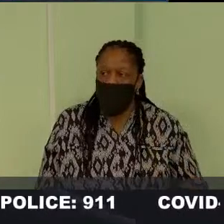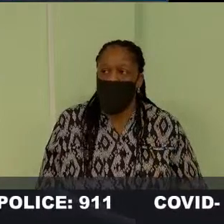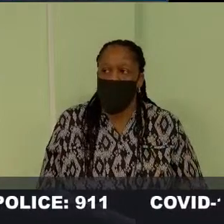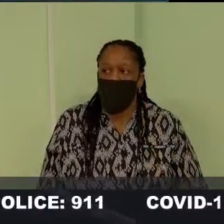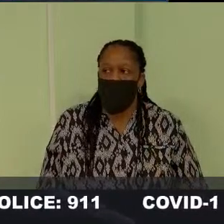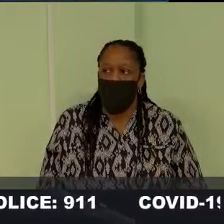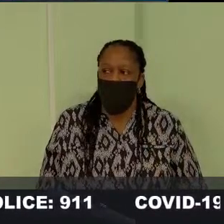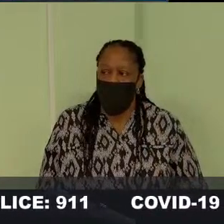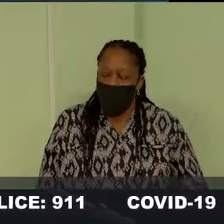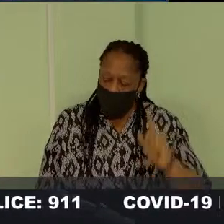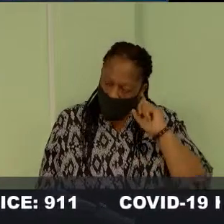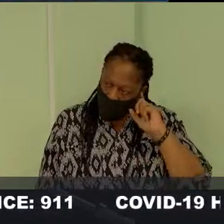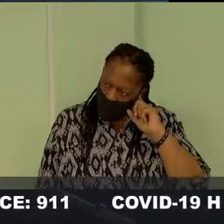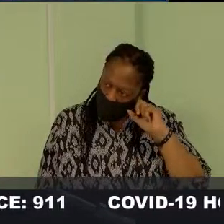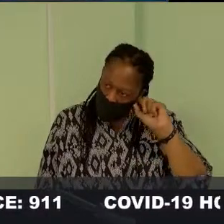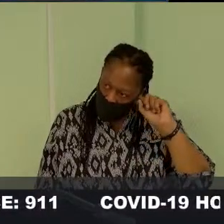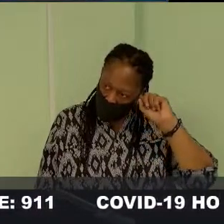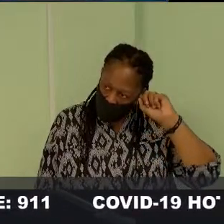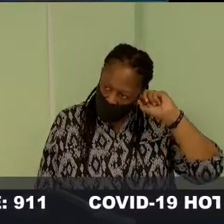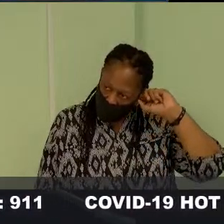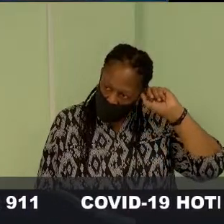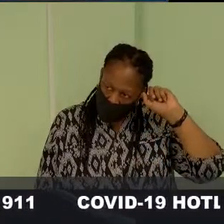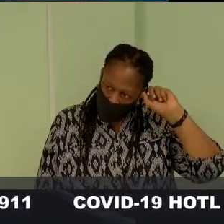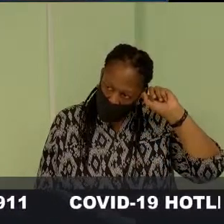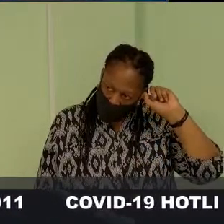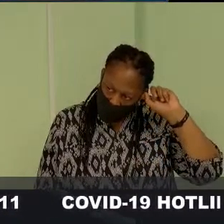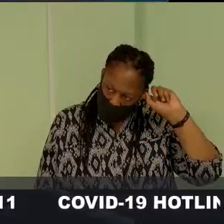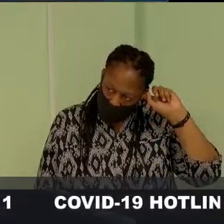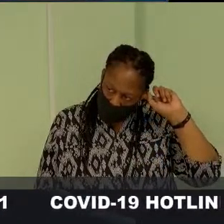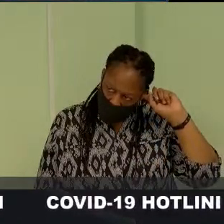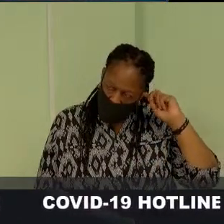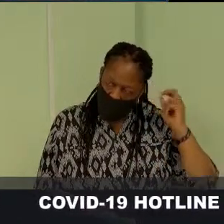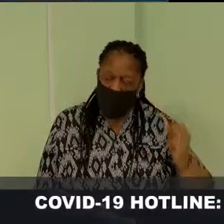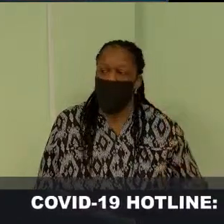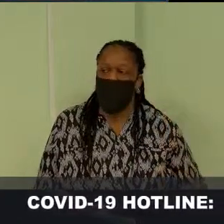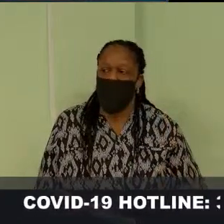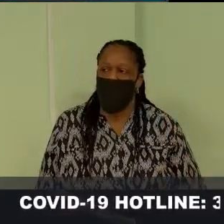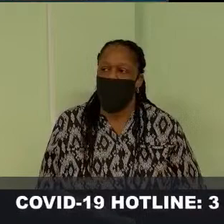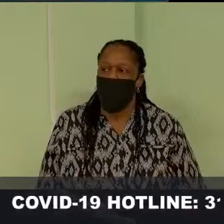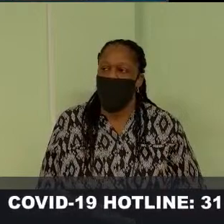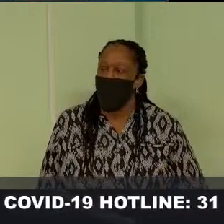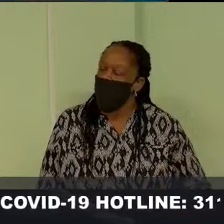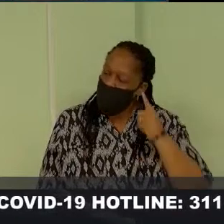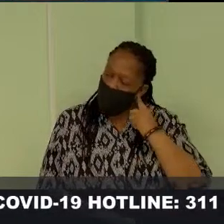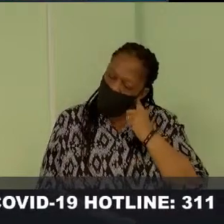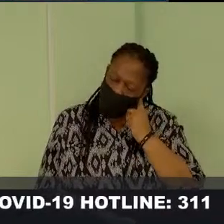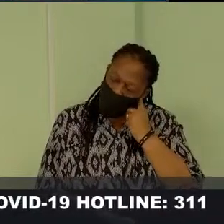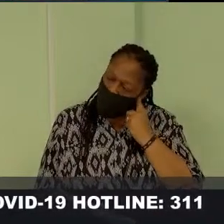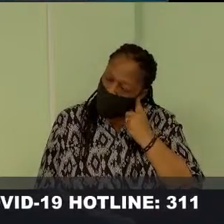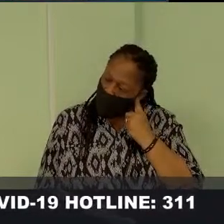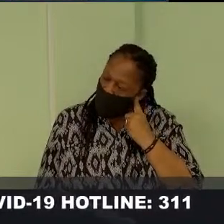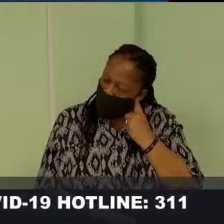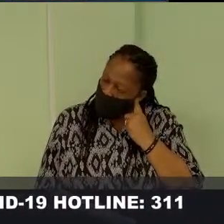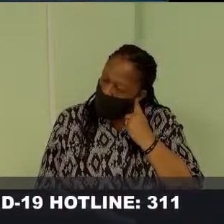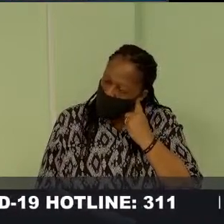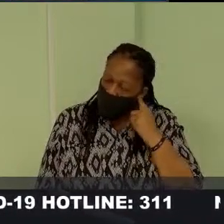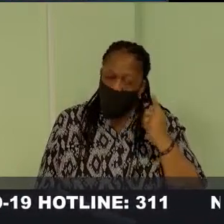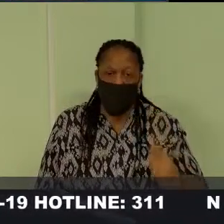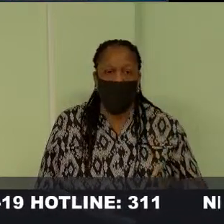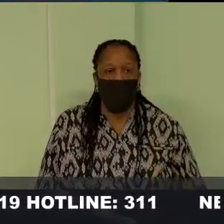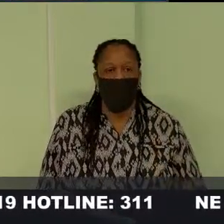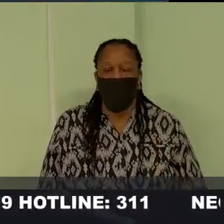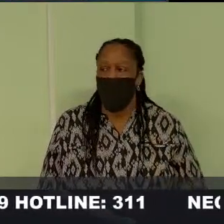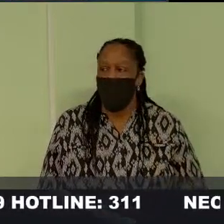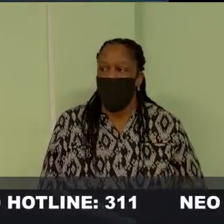so there have been some studies using vitamin C, and some persons have included it as part of their